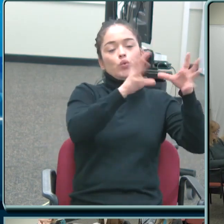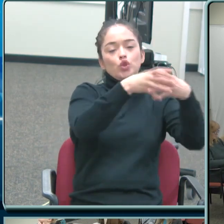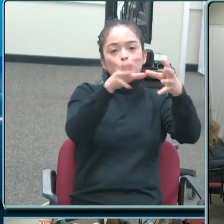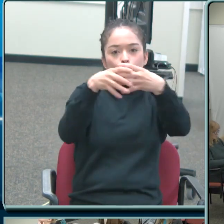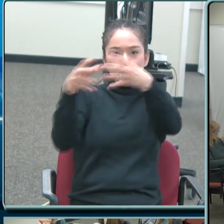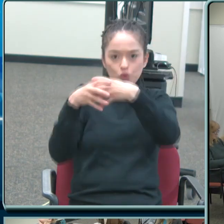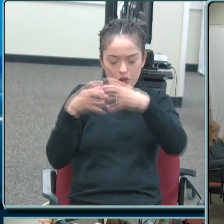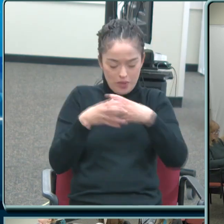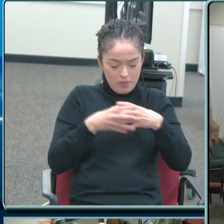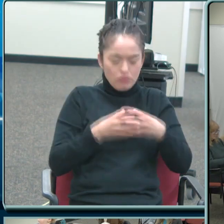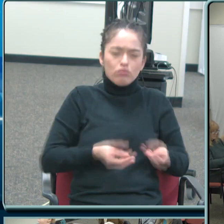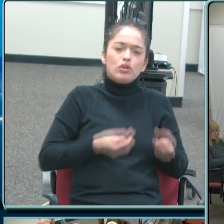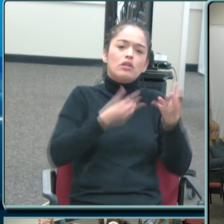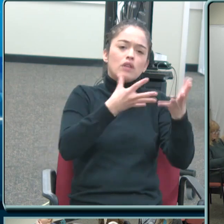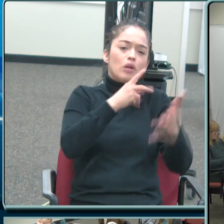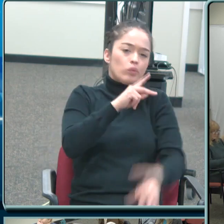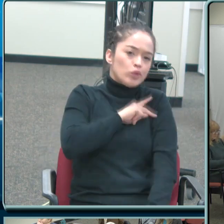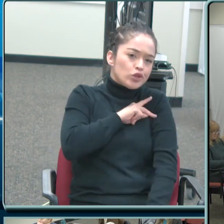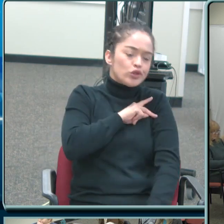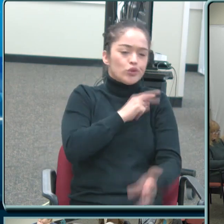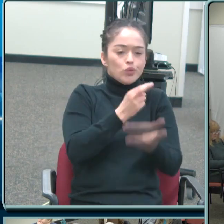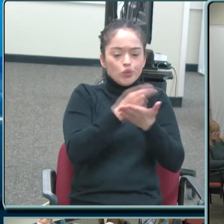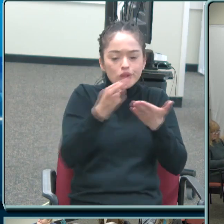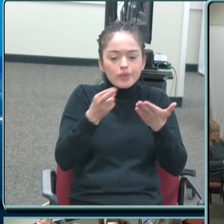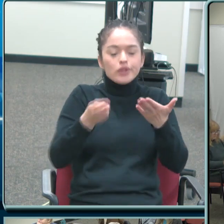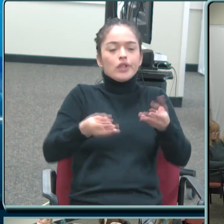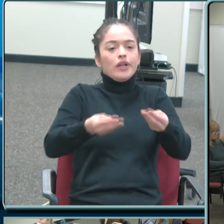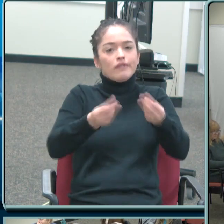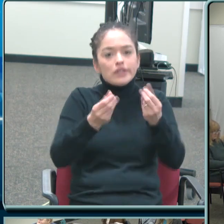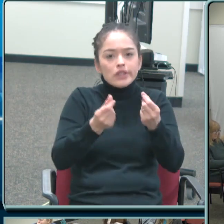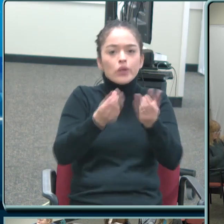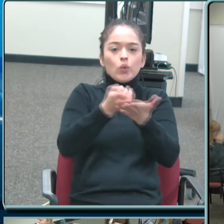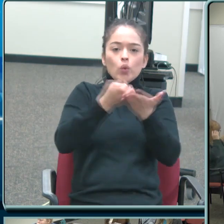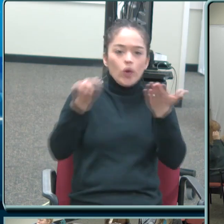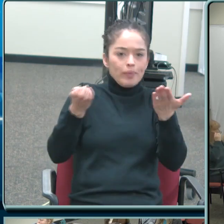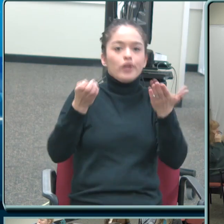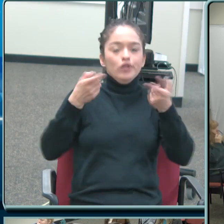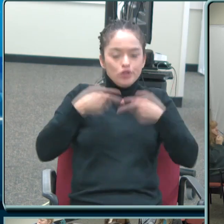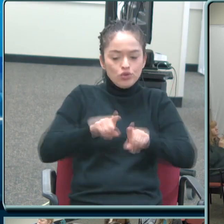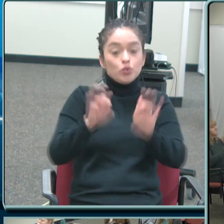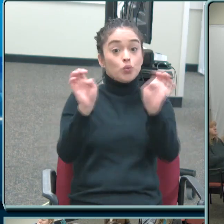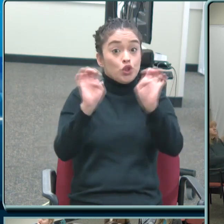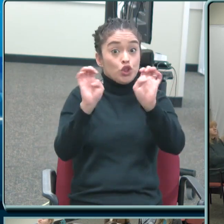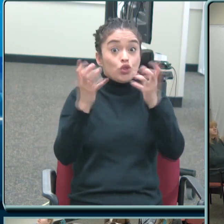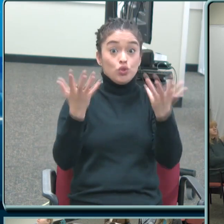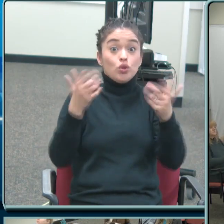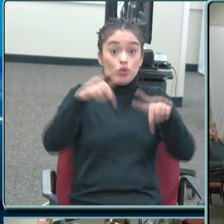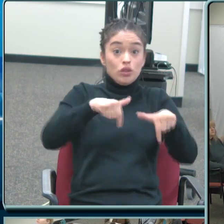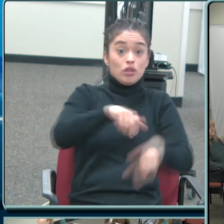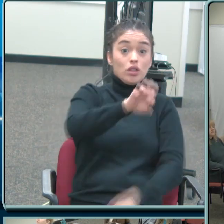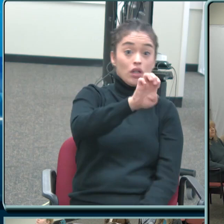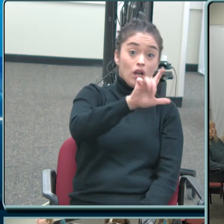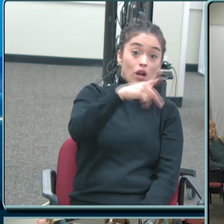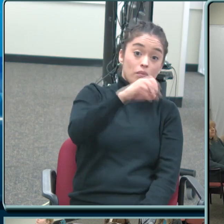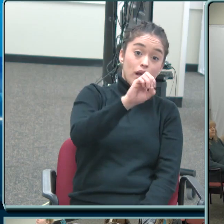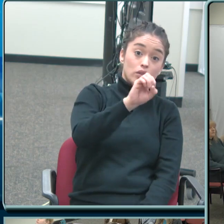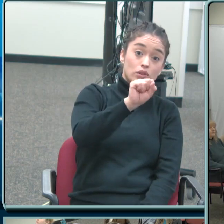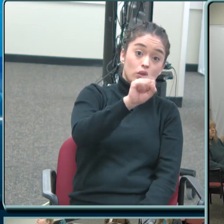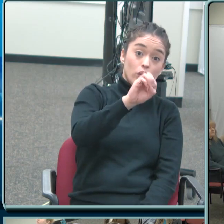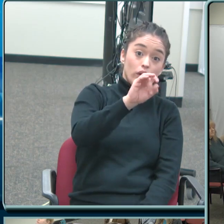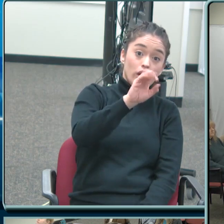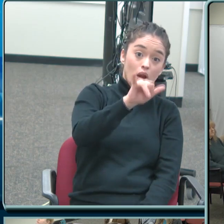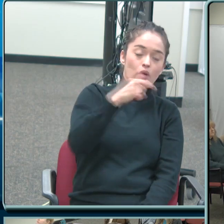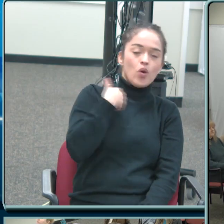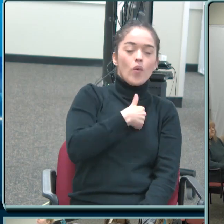and they provide personnel, resources, facilities, equipment used in our response. So within El Paso County, we have what is